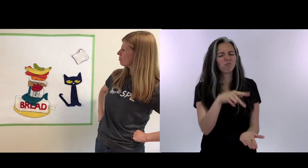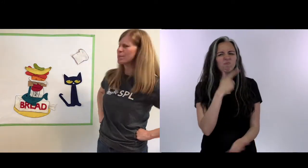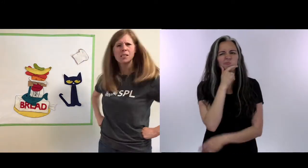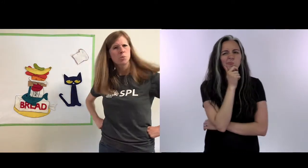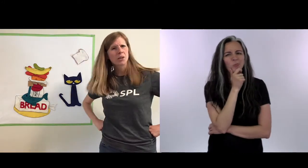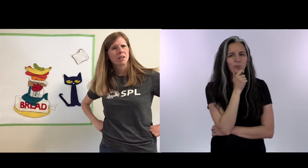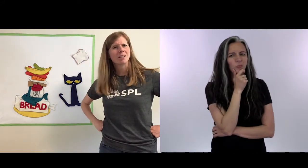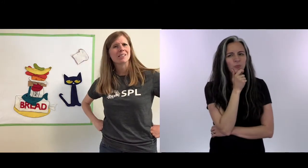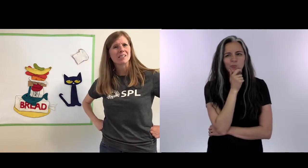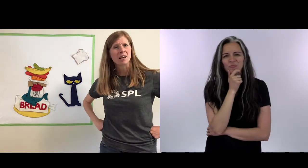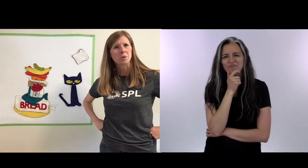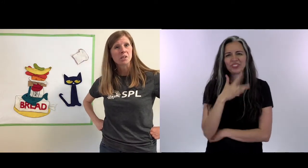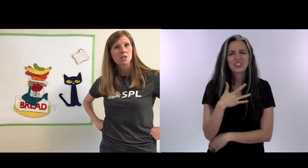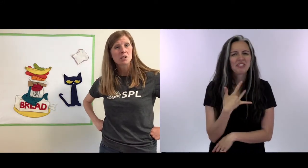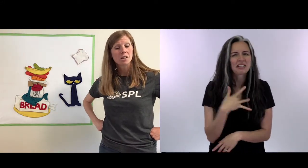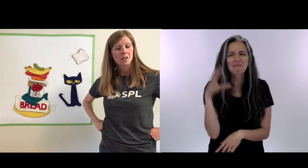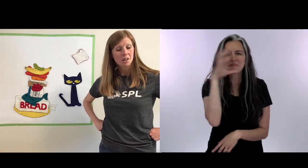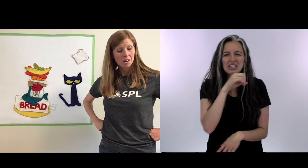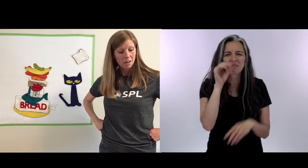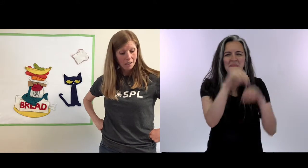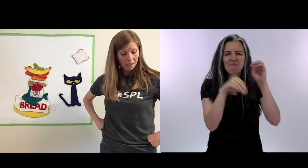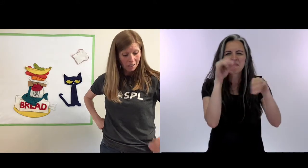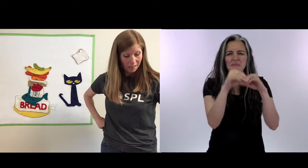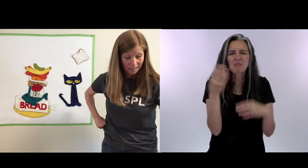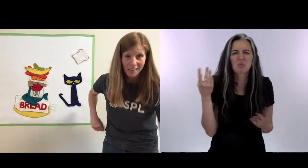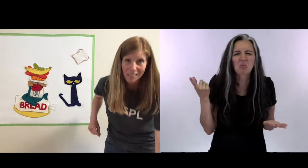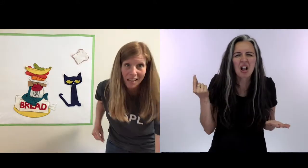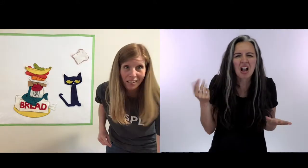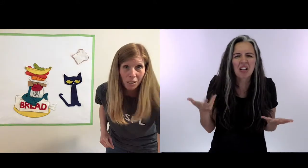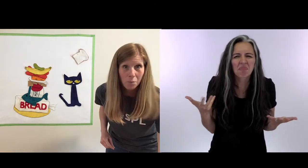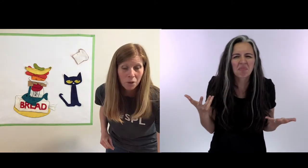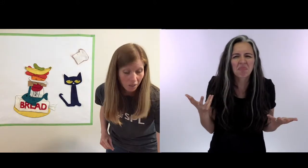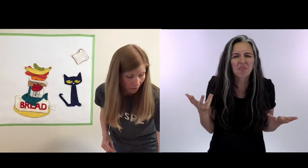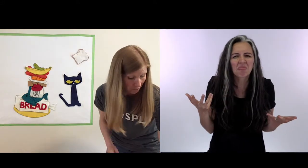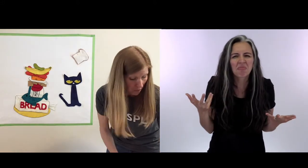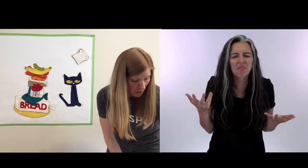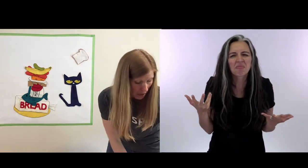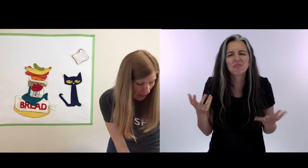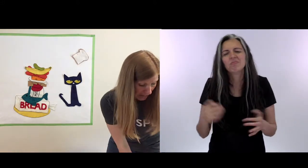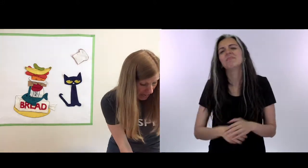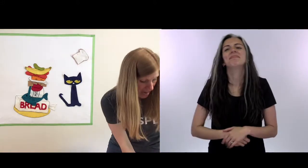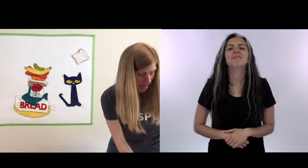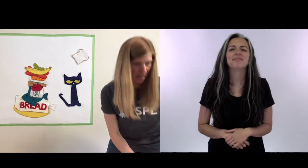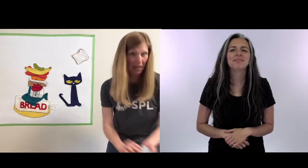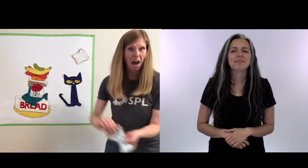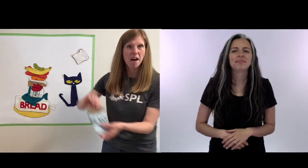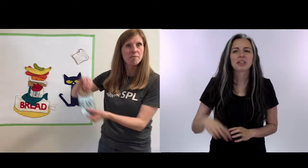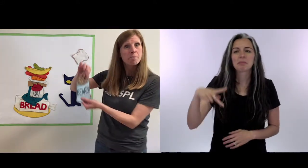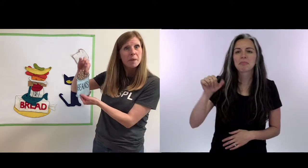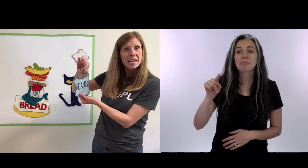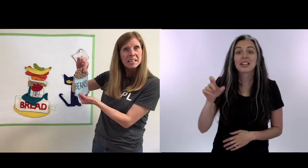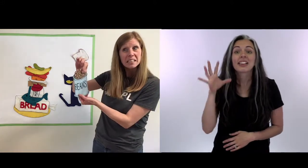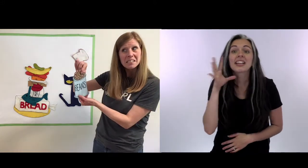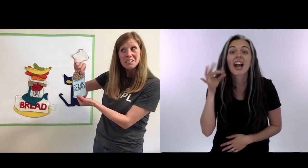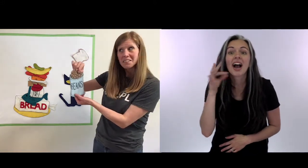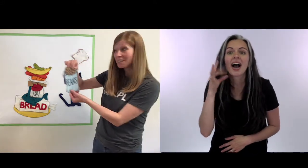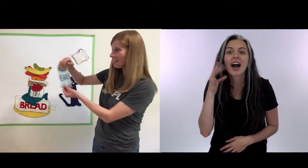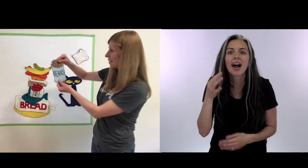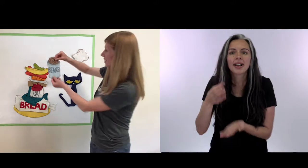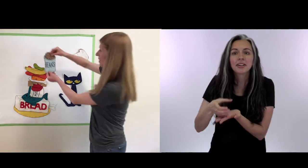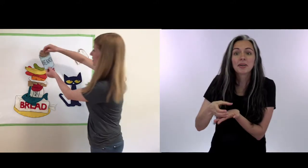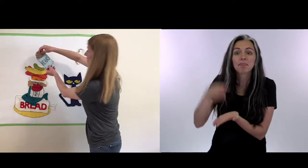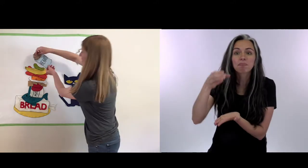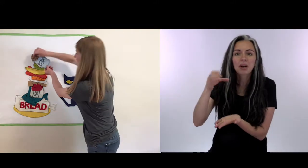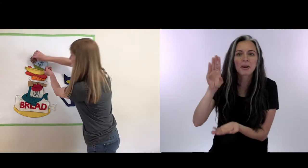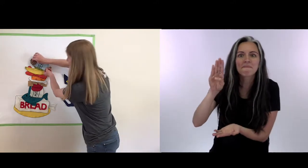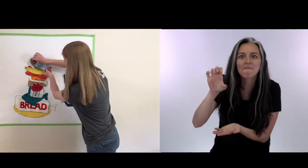he have missed putting on his sandwich? He decided to put a can of beans